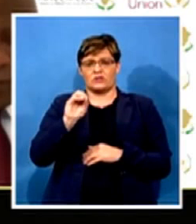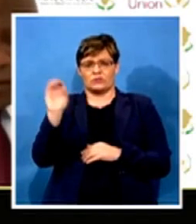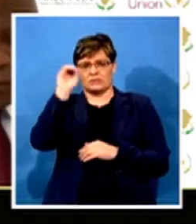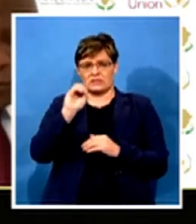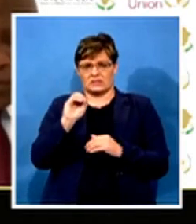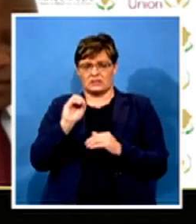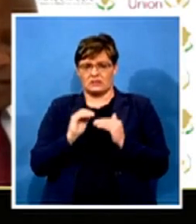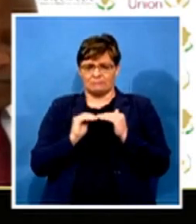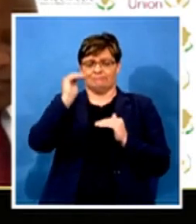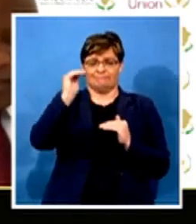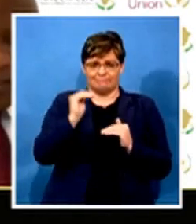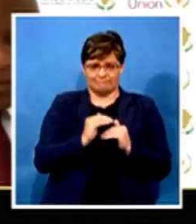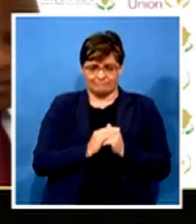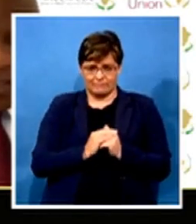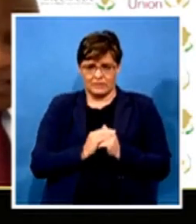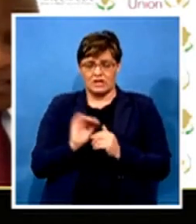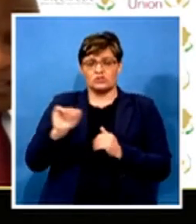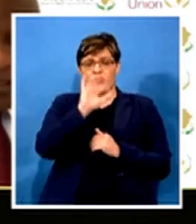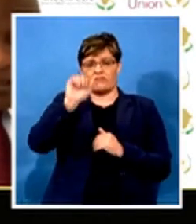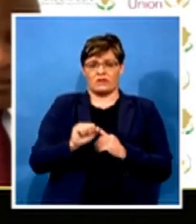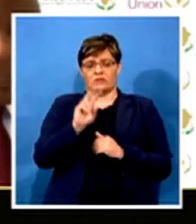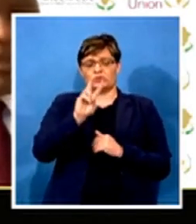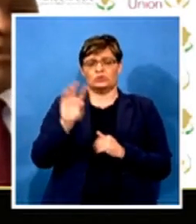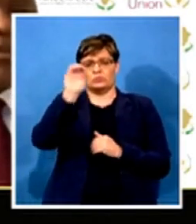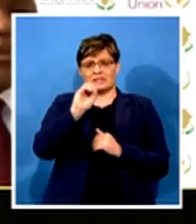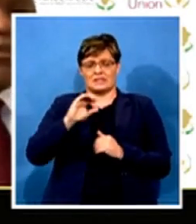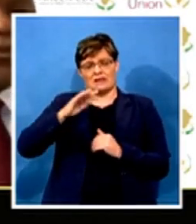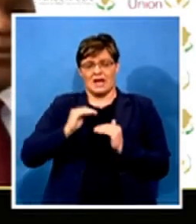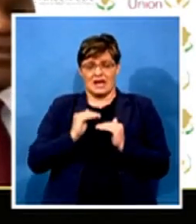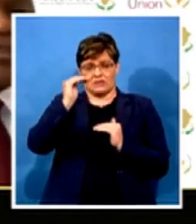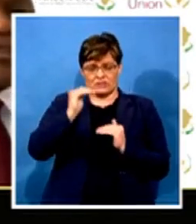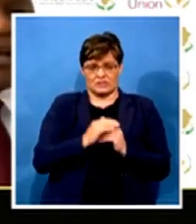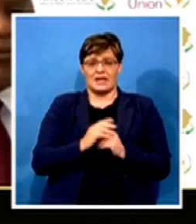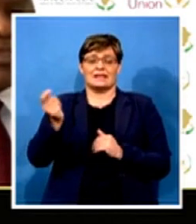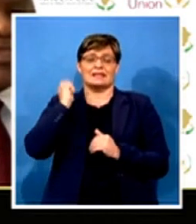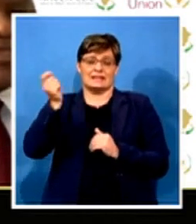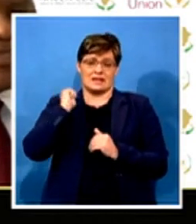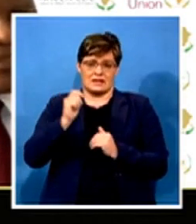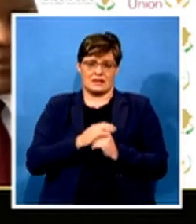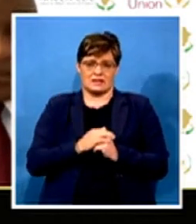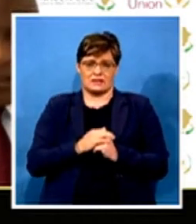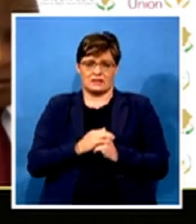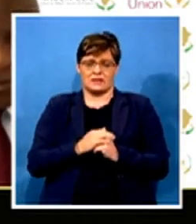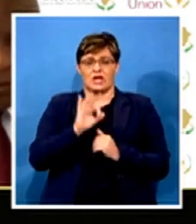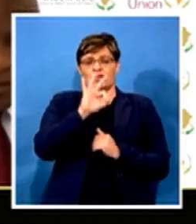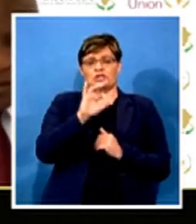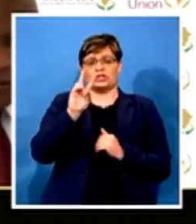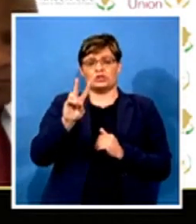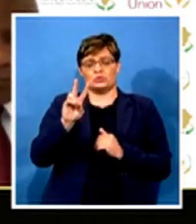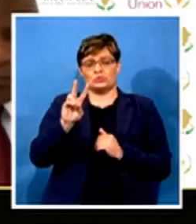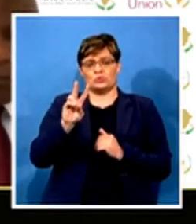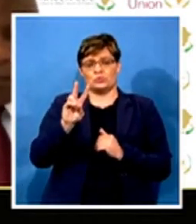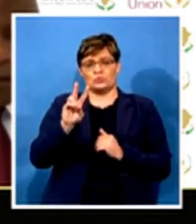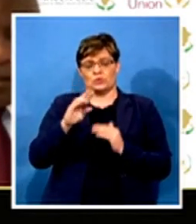South Africa, 2% average increase, and Kenya, a 32% average decrease in number of